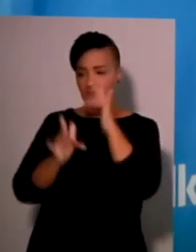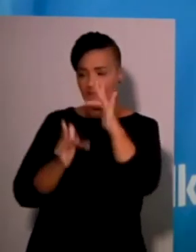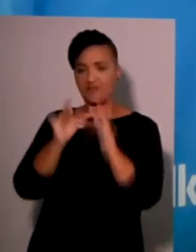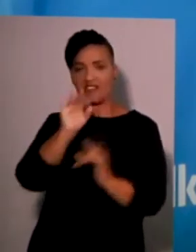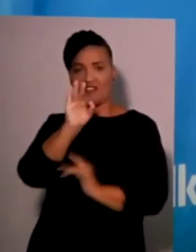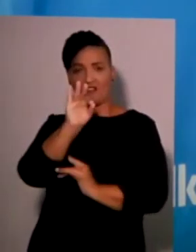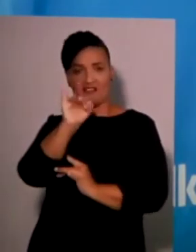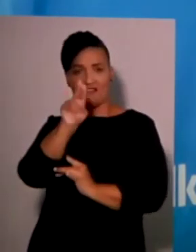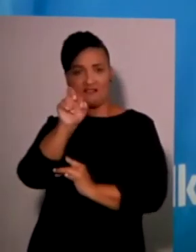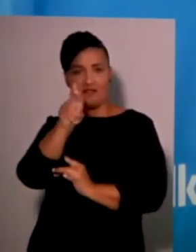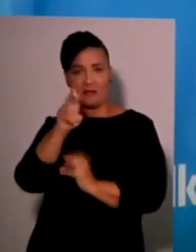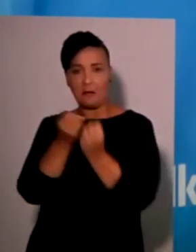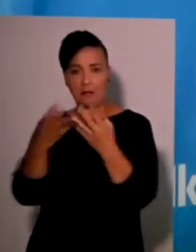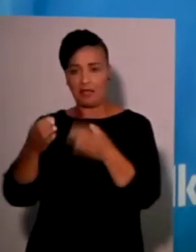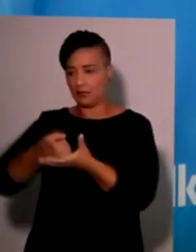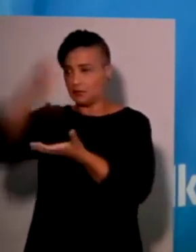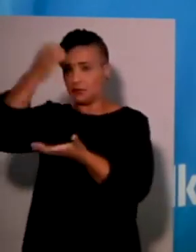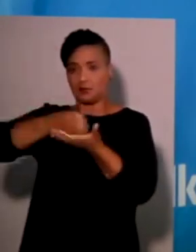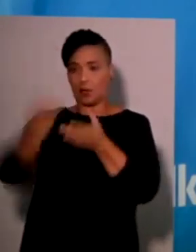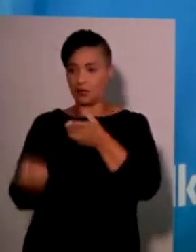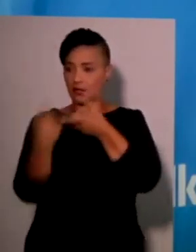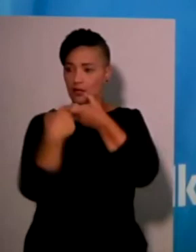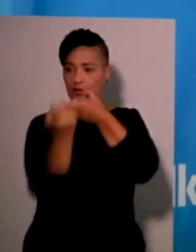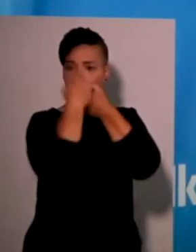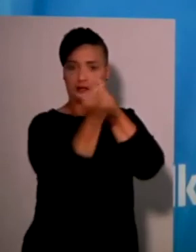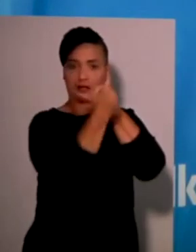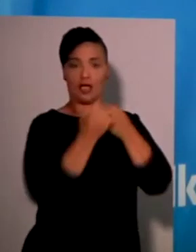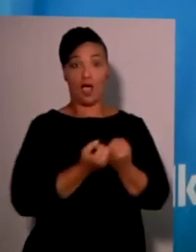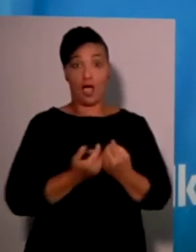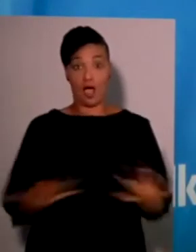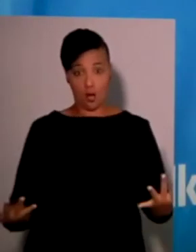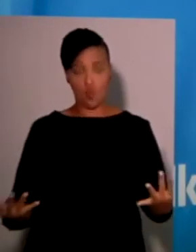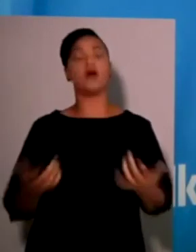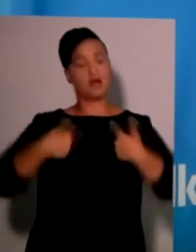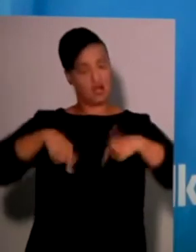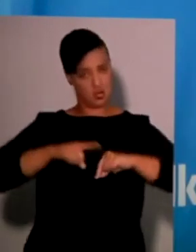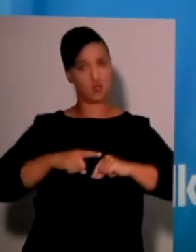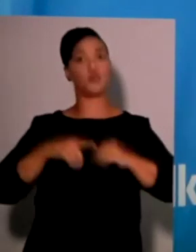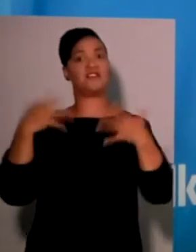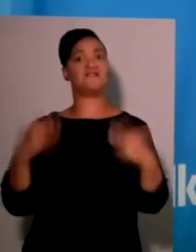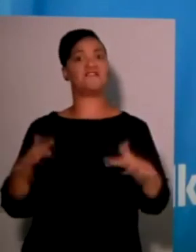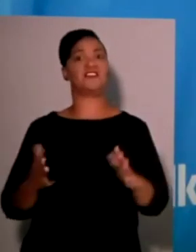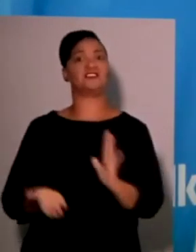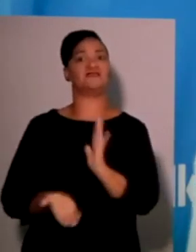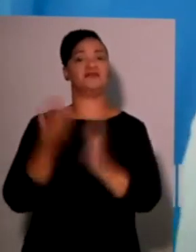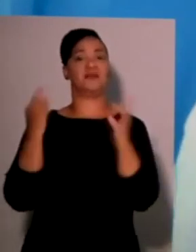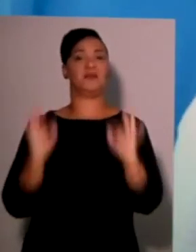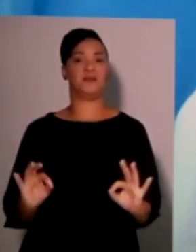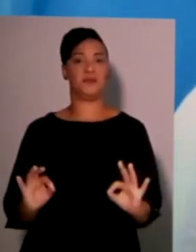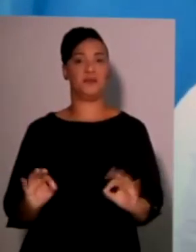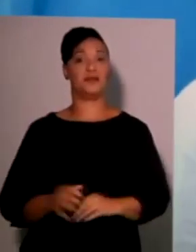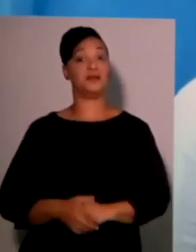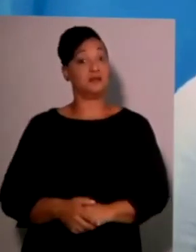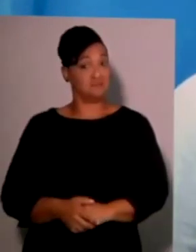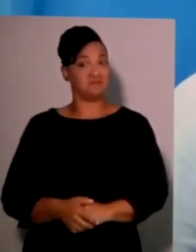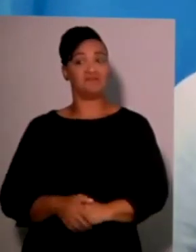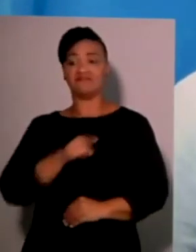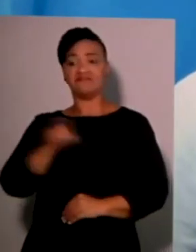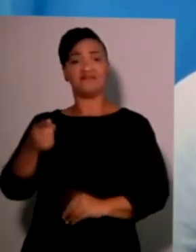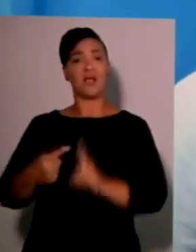of our towers as possible, and all of that stuff is also paying back. And how is it paying